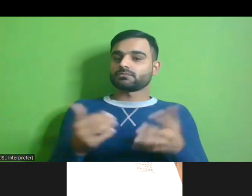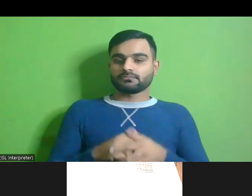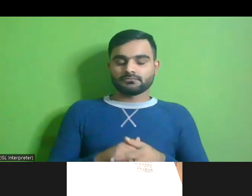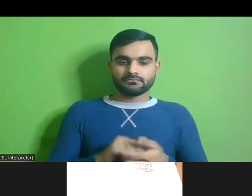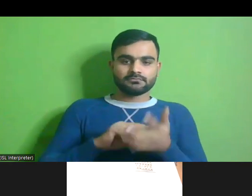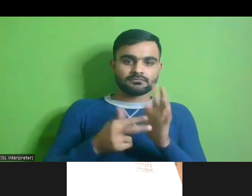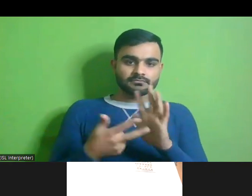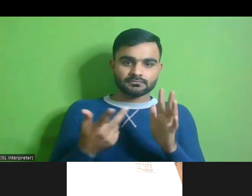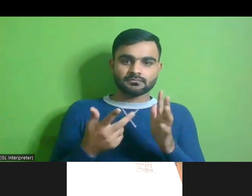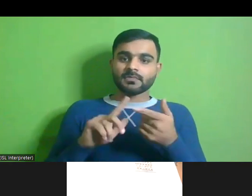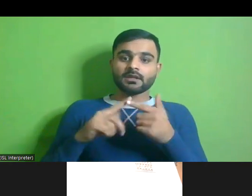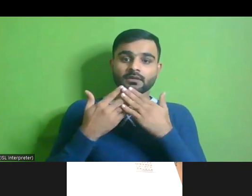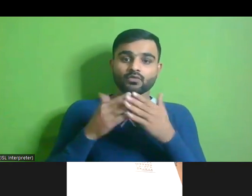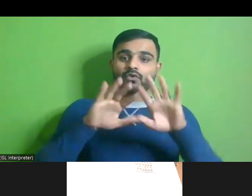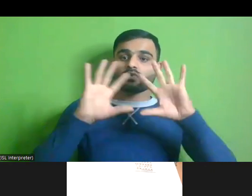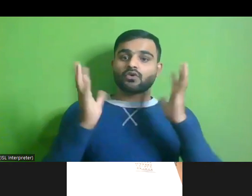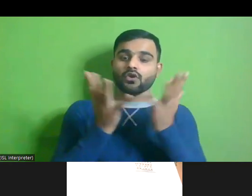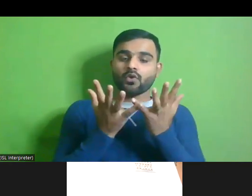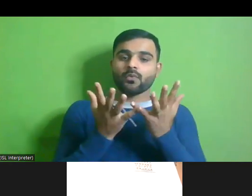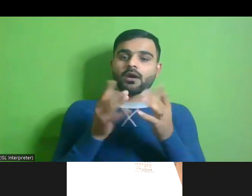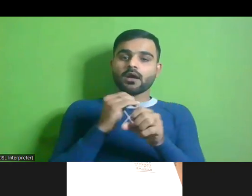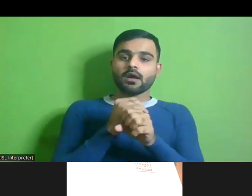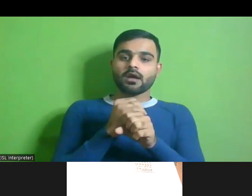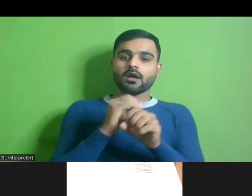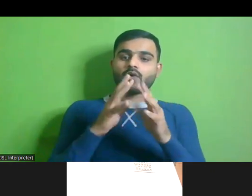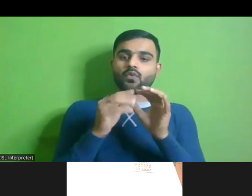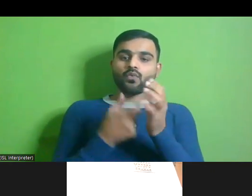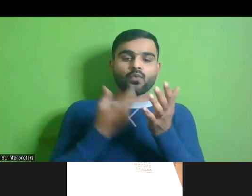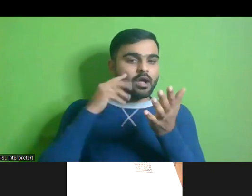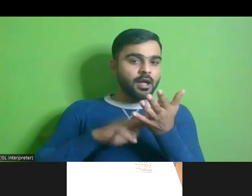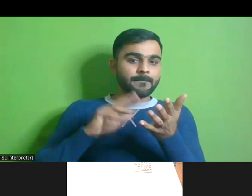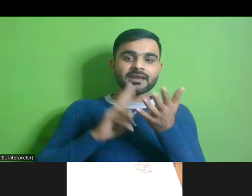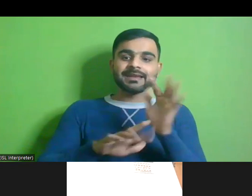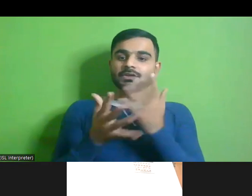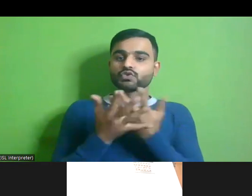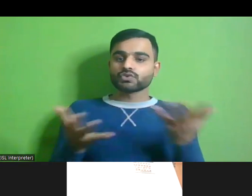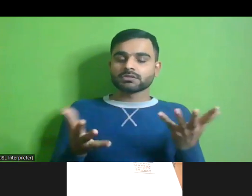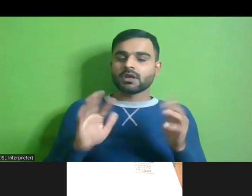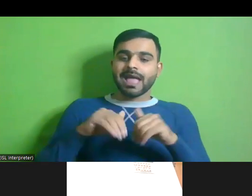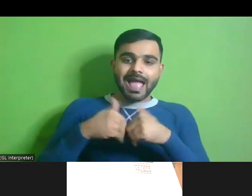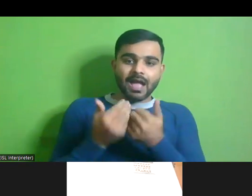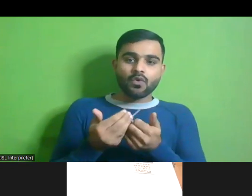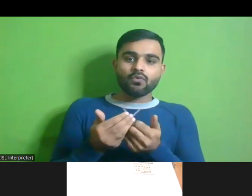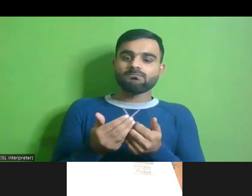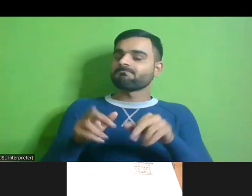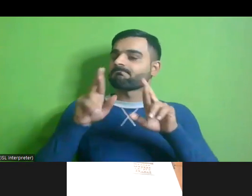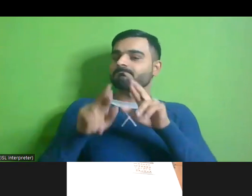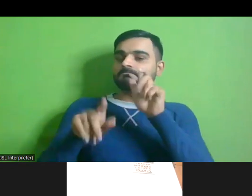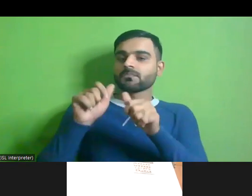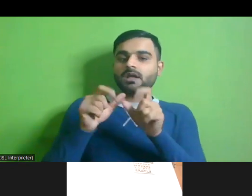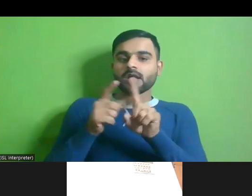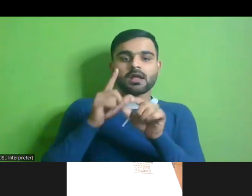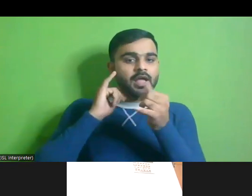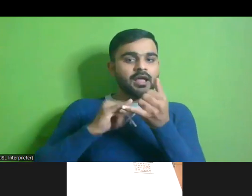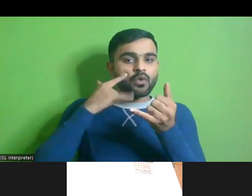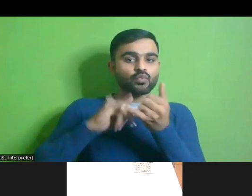like especially with global warming and depleting natural resources. How can we expect that an Adivasi community